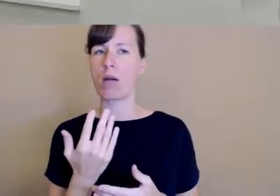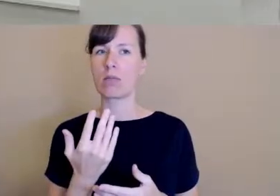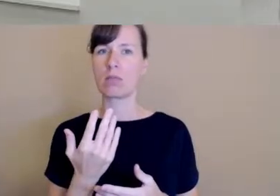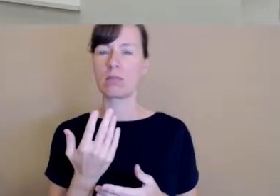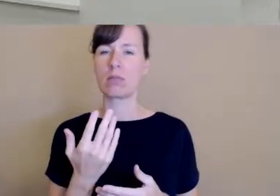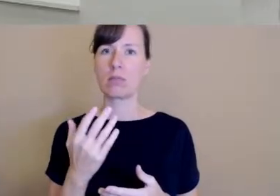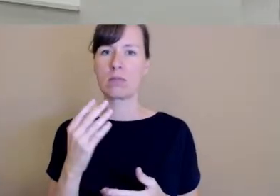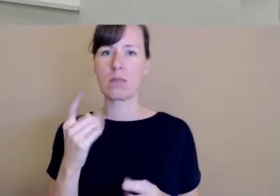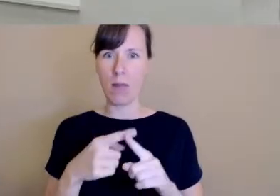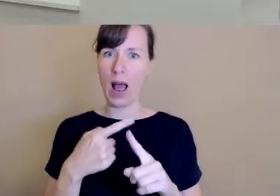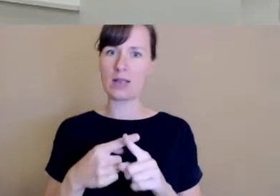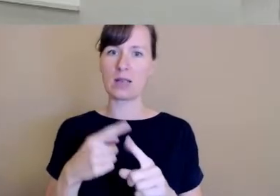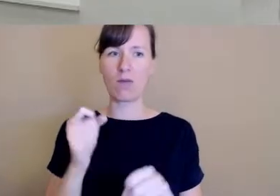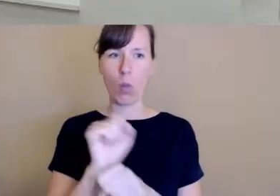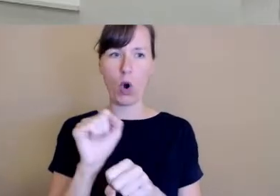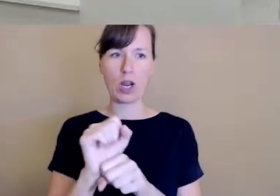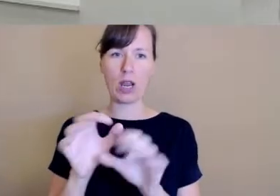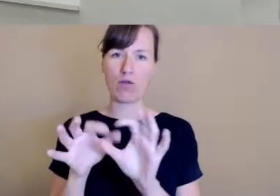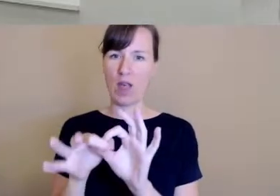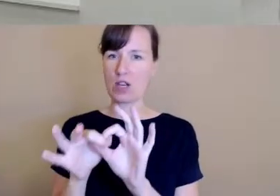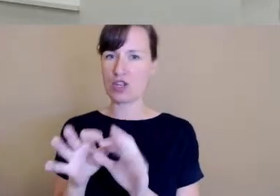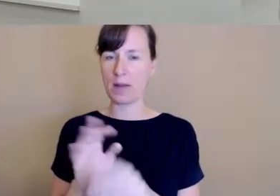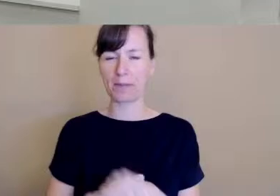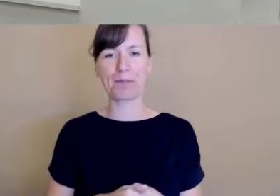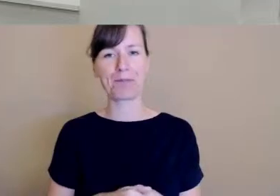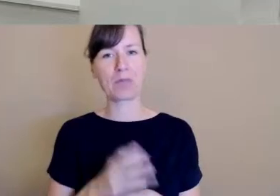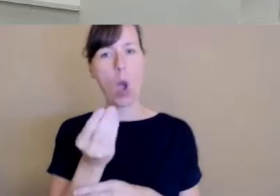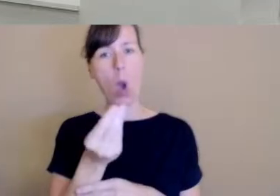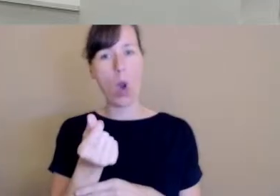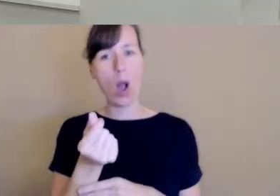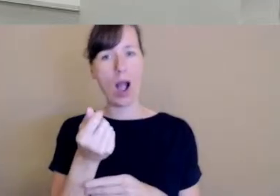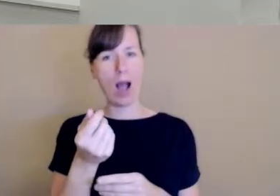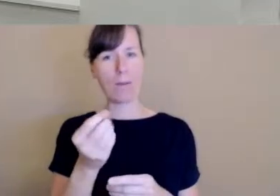To address a couple of the things that have been brought forward,